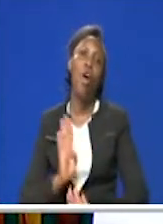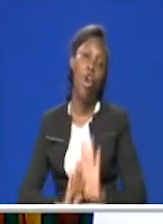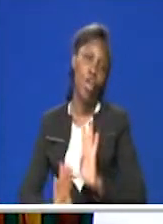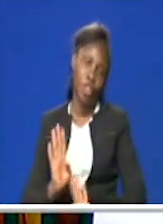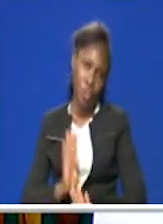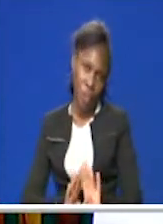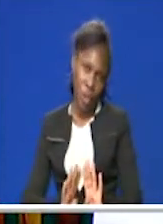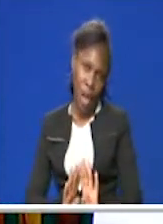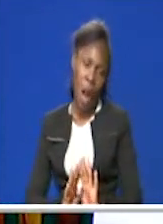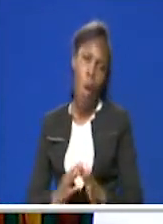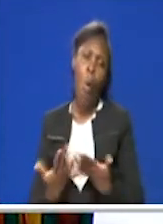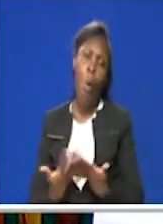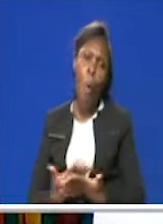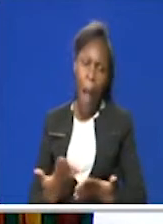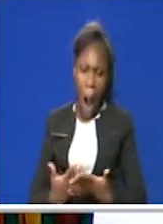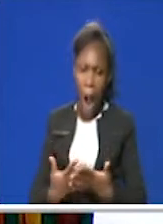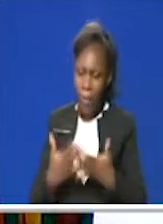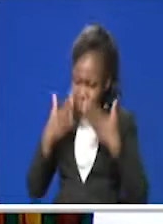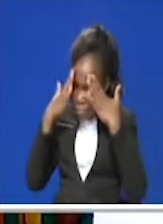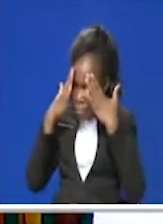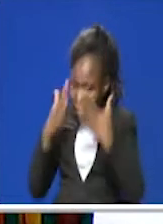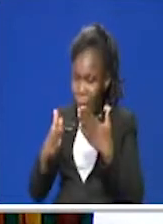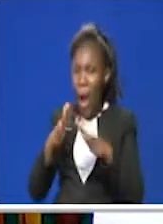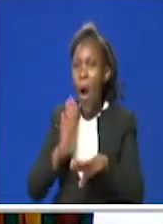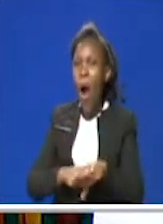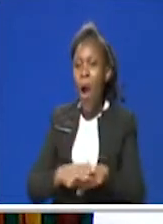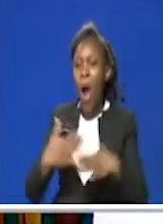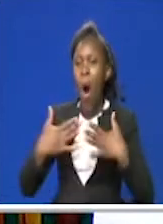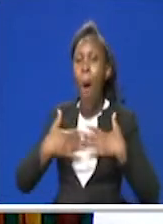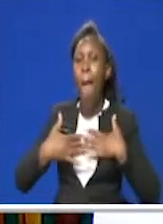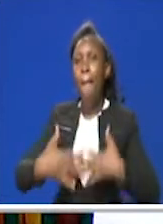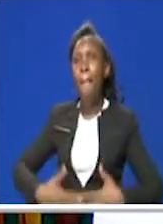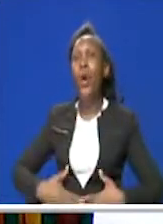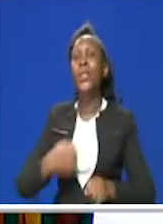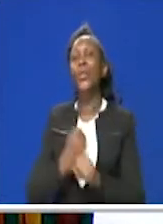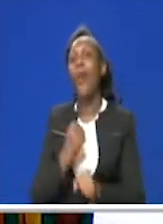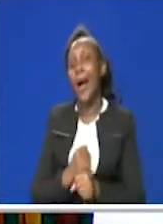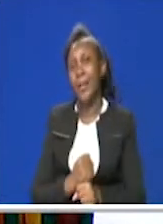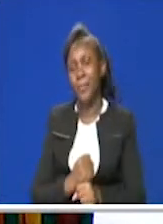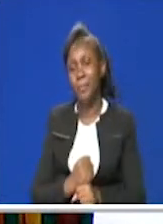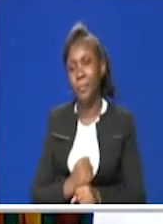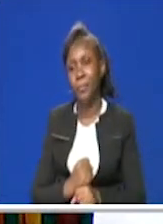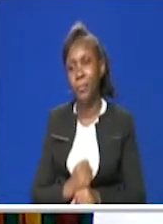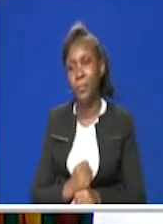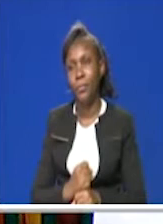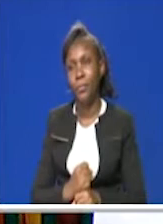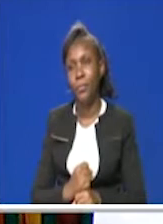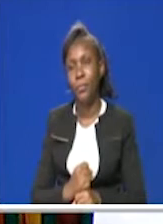of biology which deals with the body functions. So